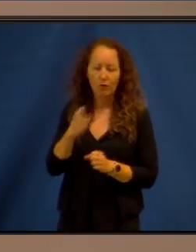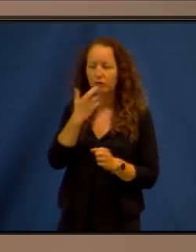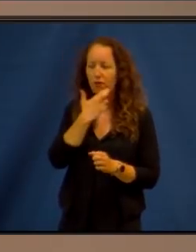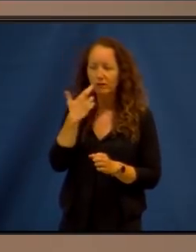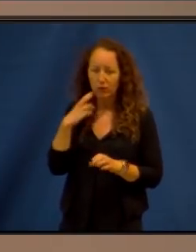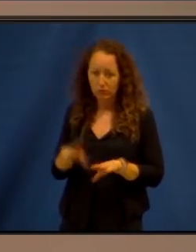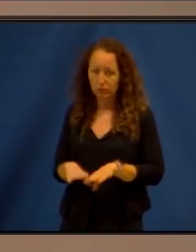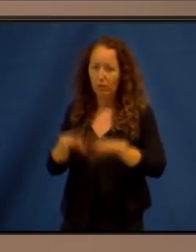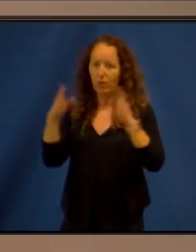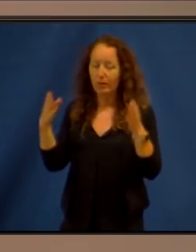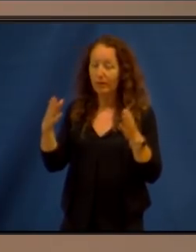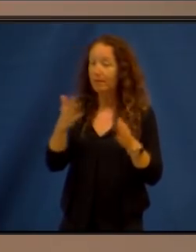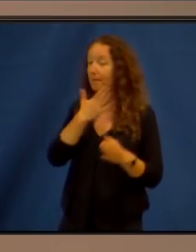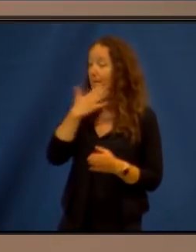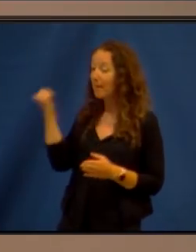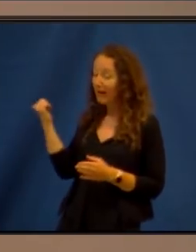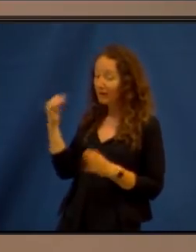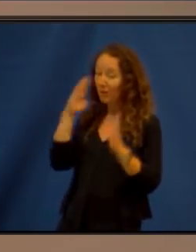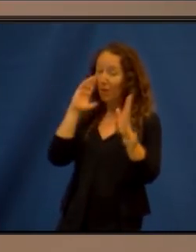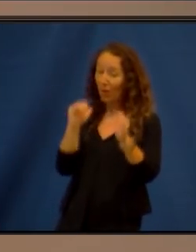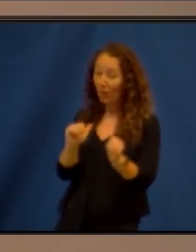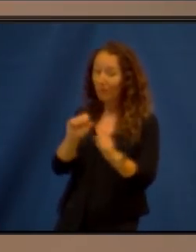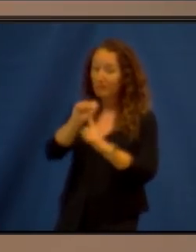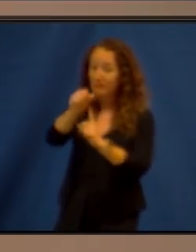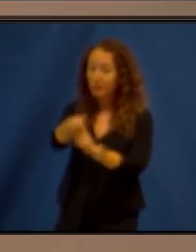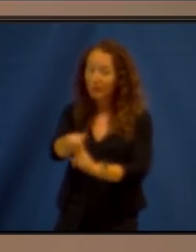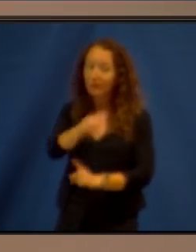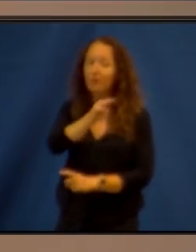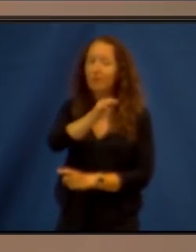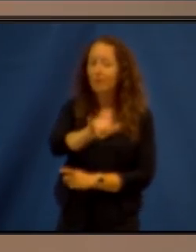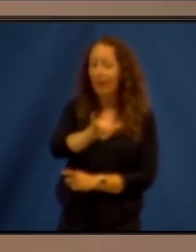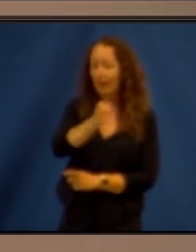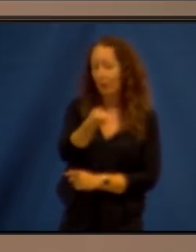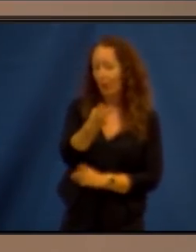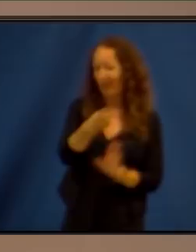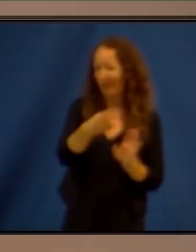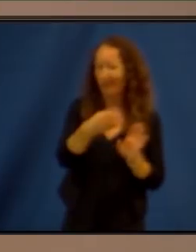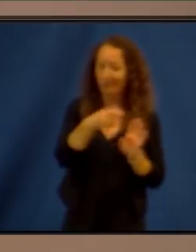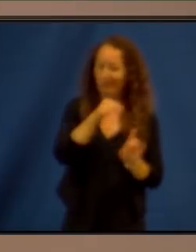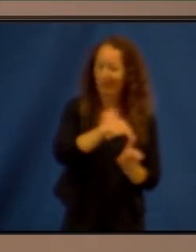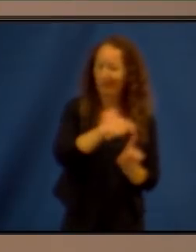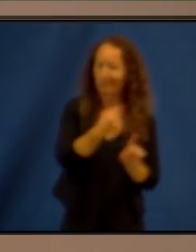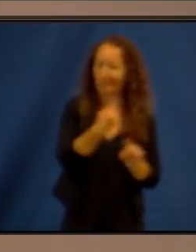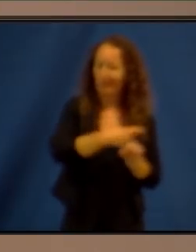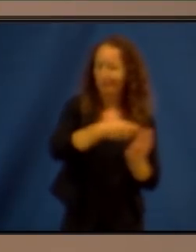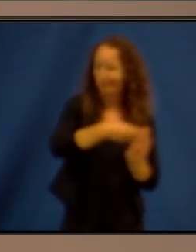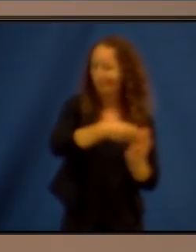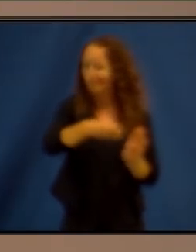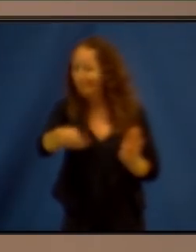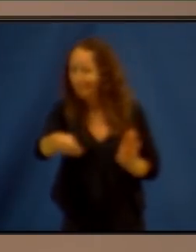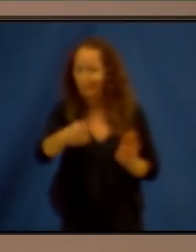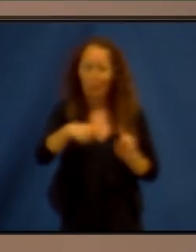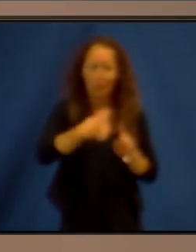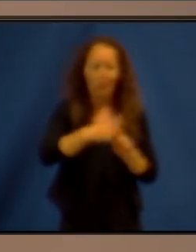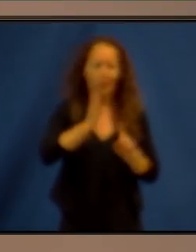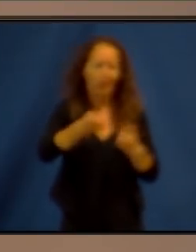being that of May the 12th. So we can expect to be able to go out to dinner once again with